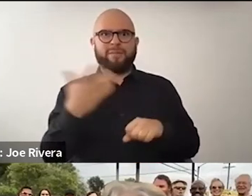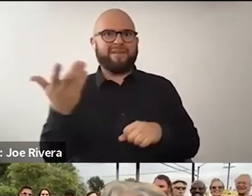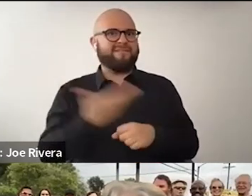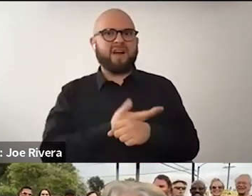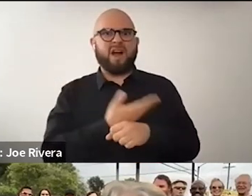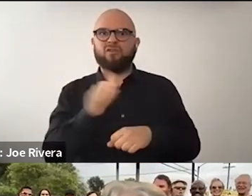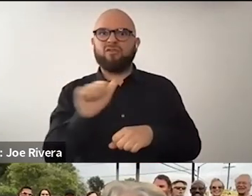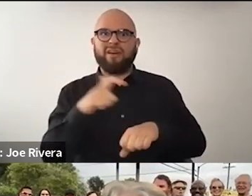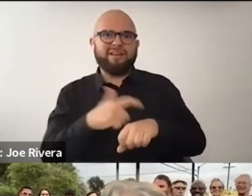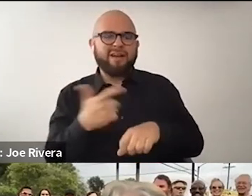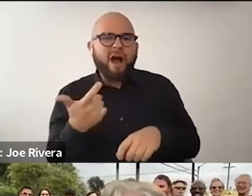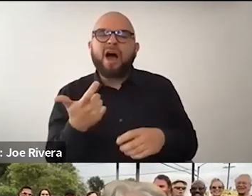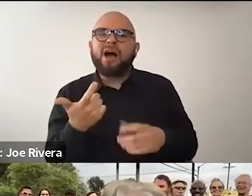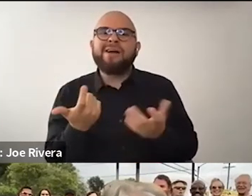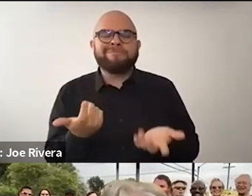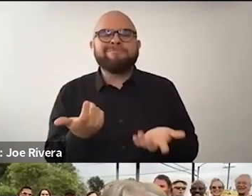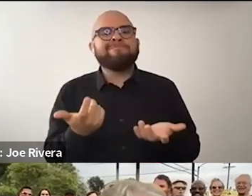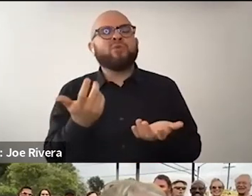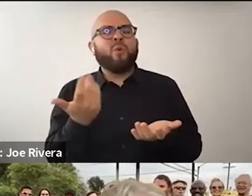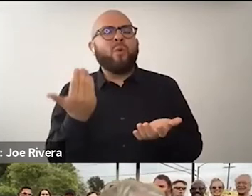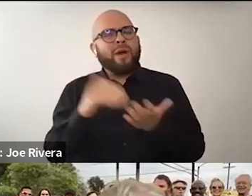have protections. We are here for you